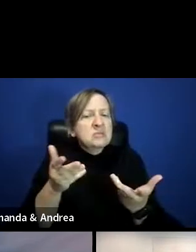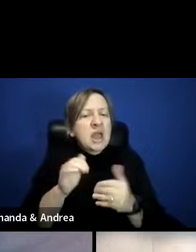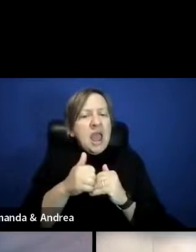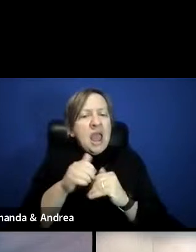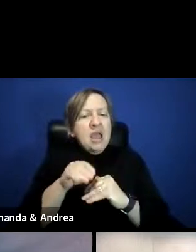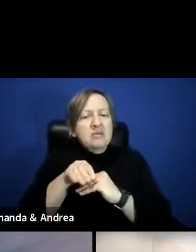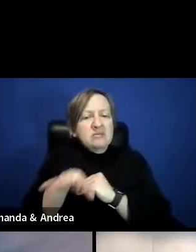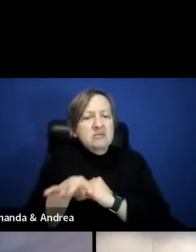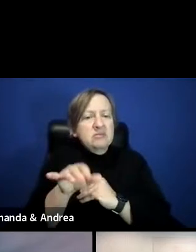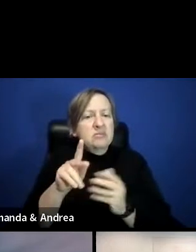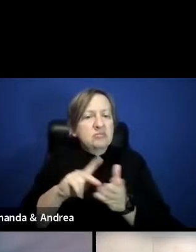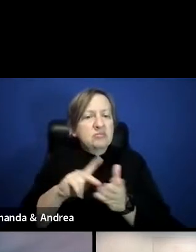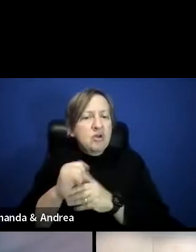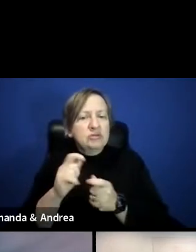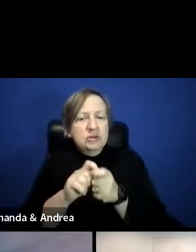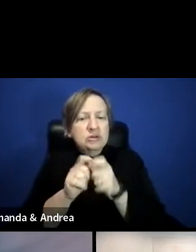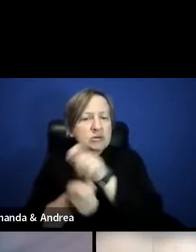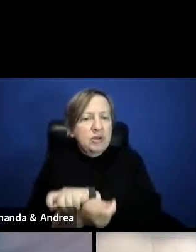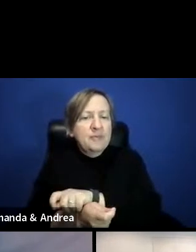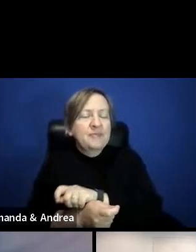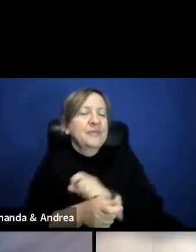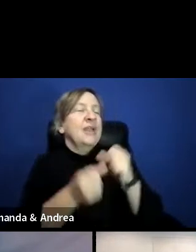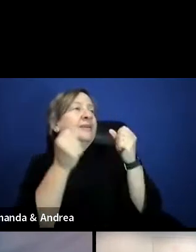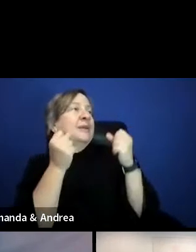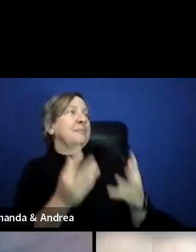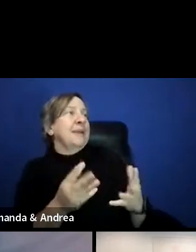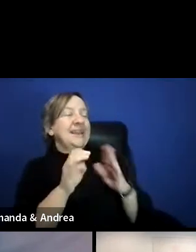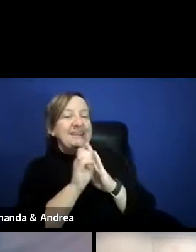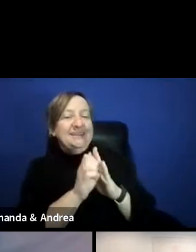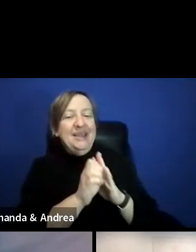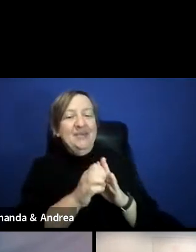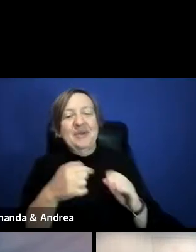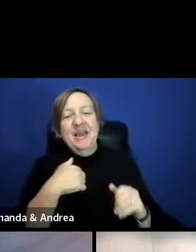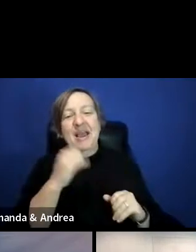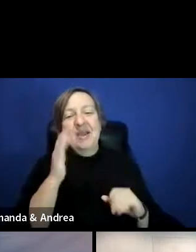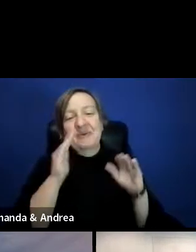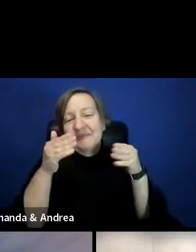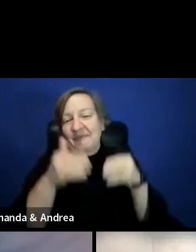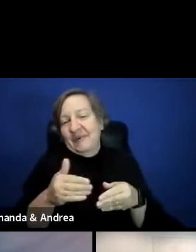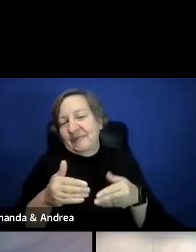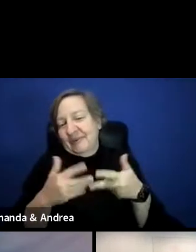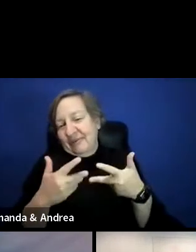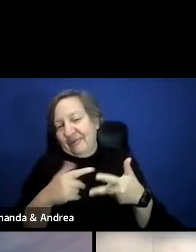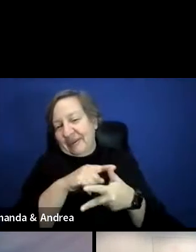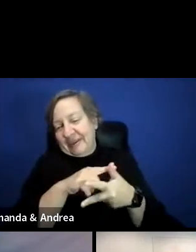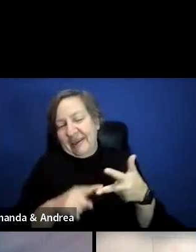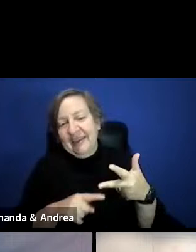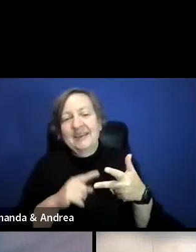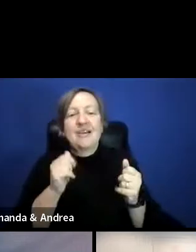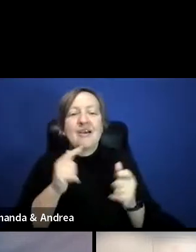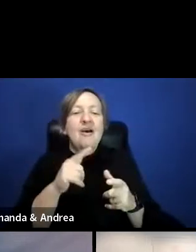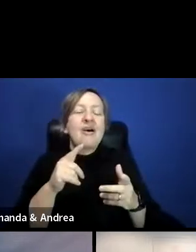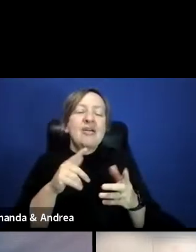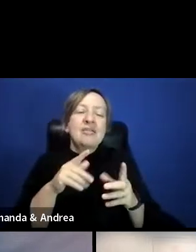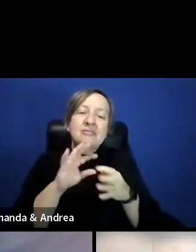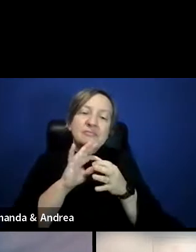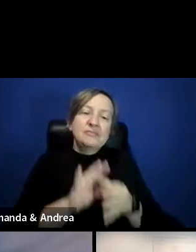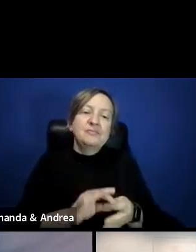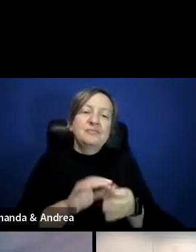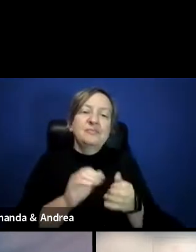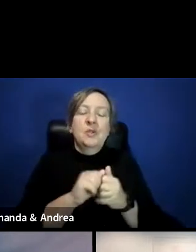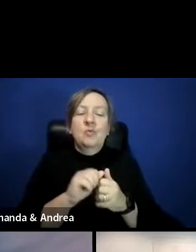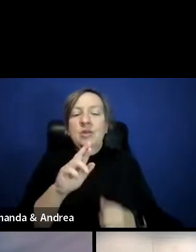Yeah, absolutely. So many examples, but I guess I'll focus in on three. And they're all in the context of the